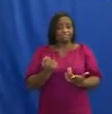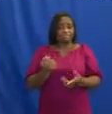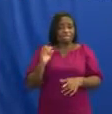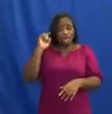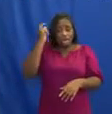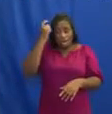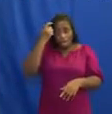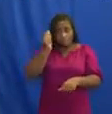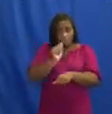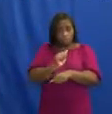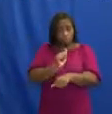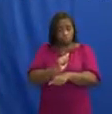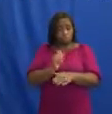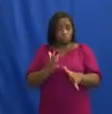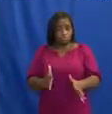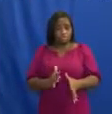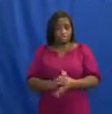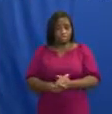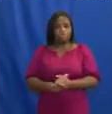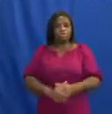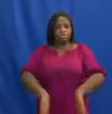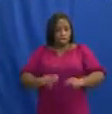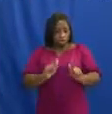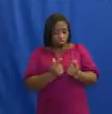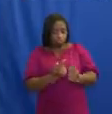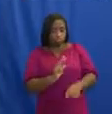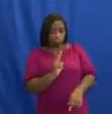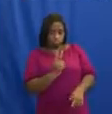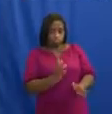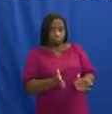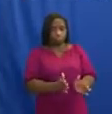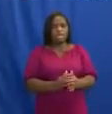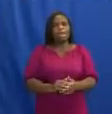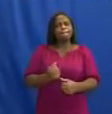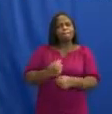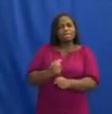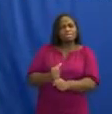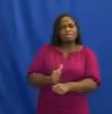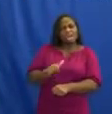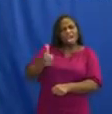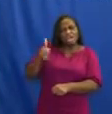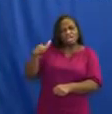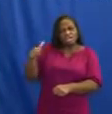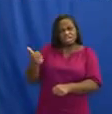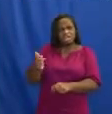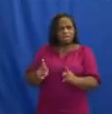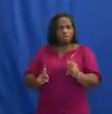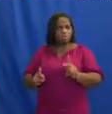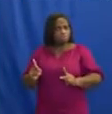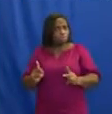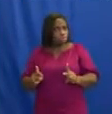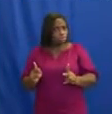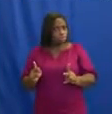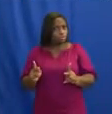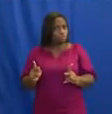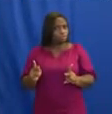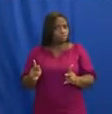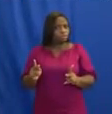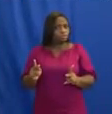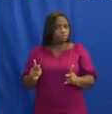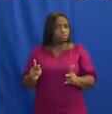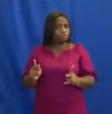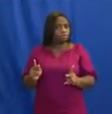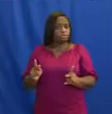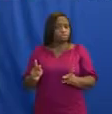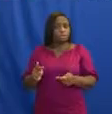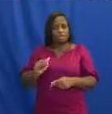and judiciary. Group 2 is made up of other essential service providers and the